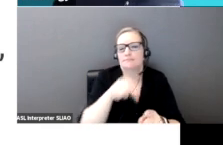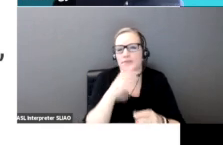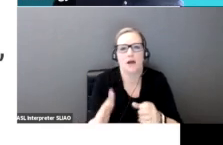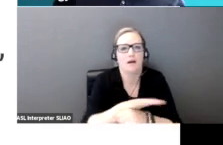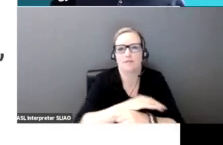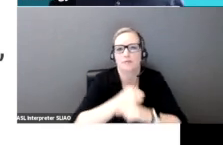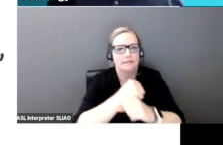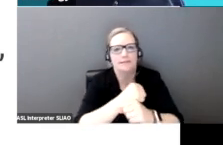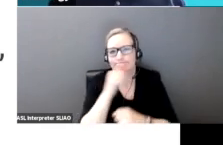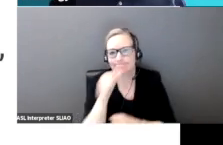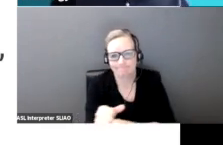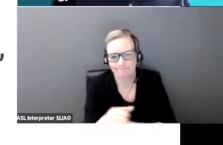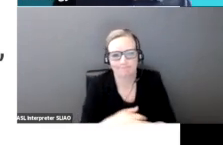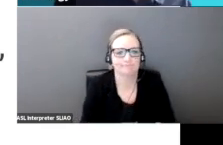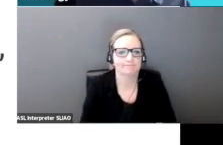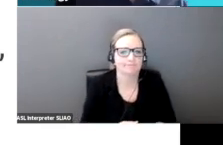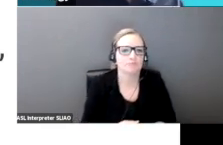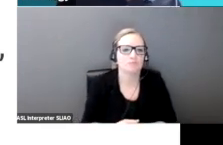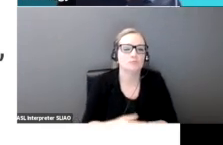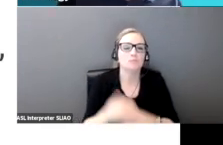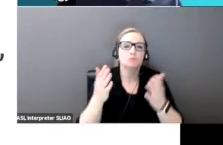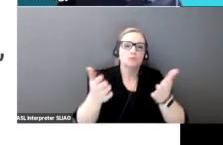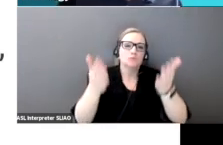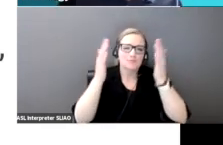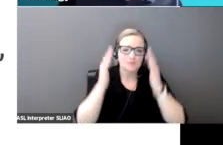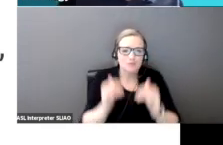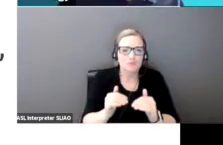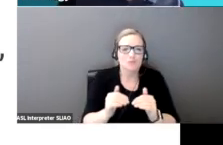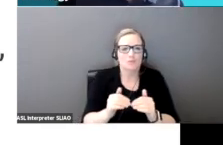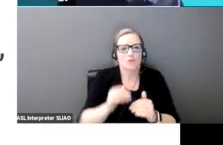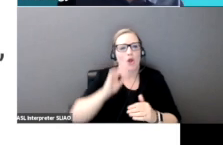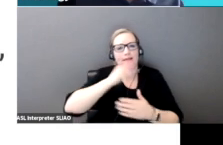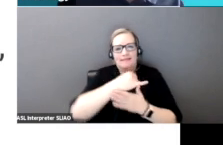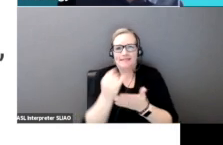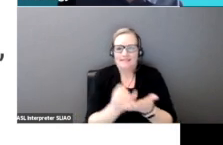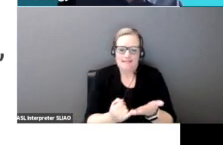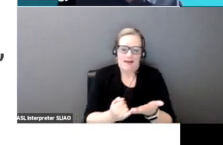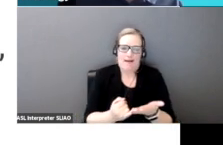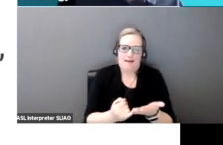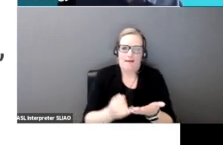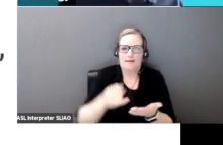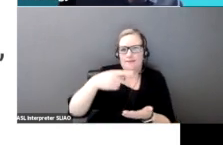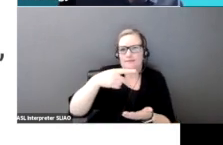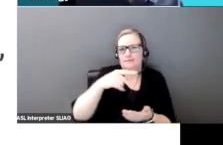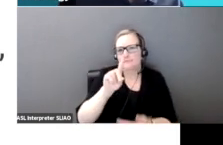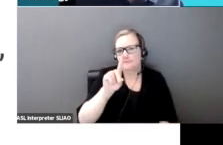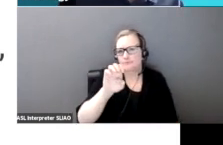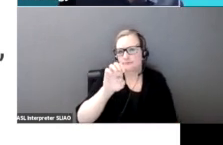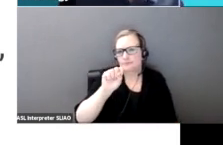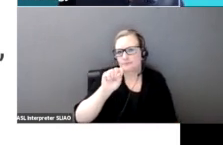Industrial design registration, it's also known as trade dress or design patent registration.